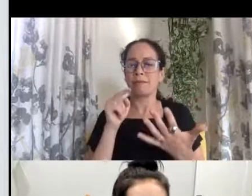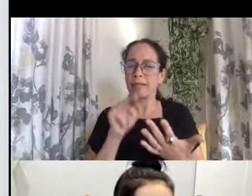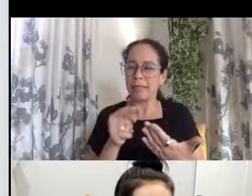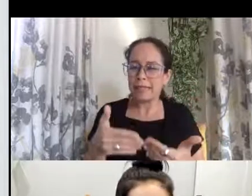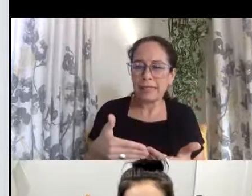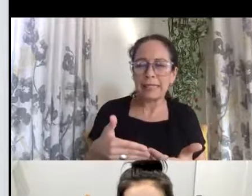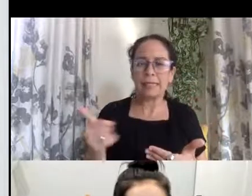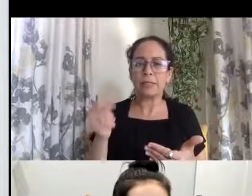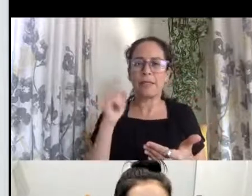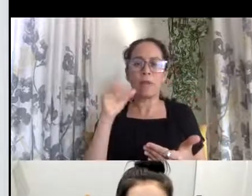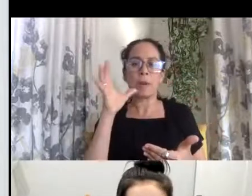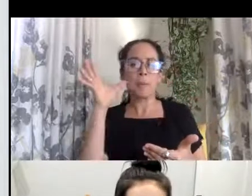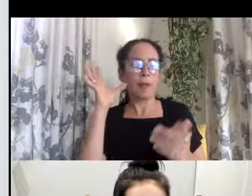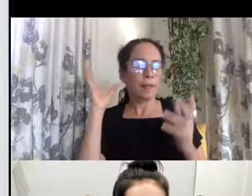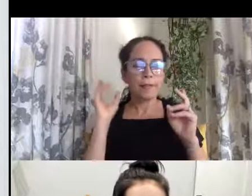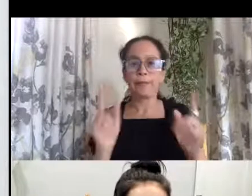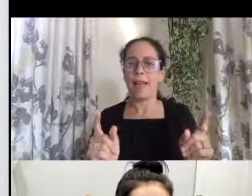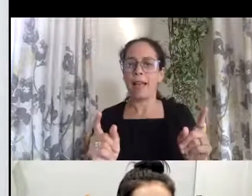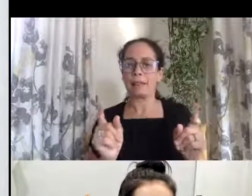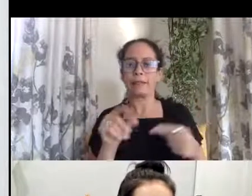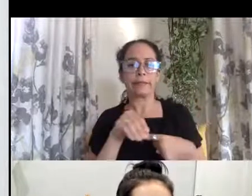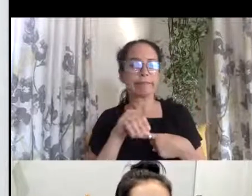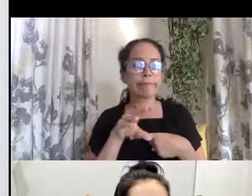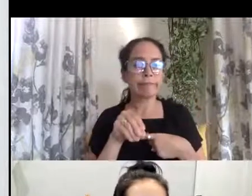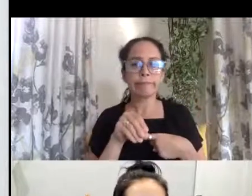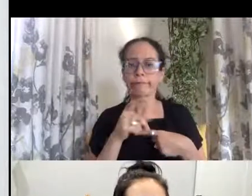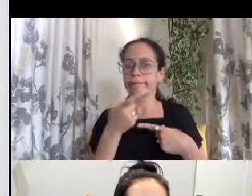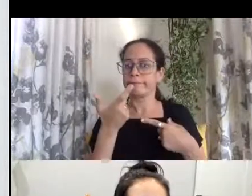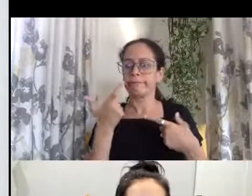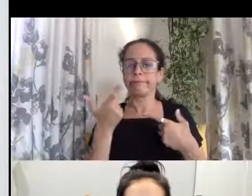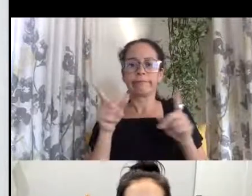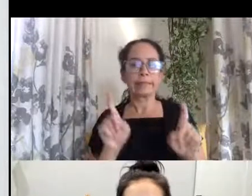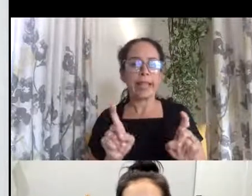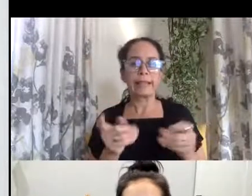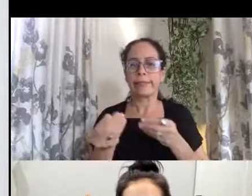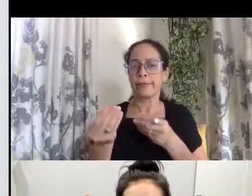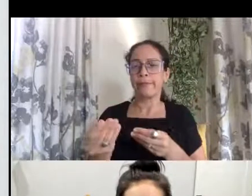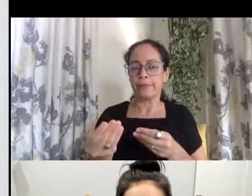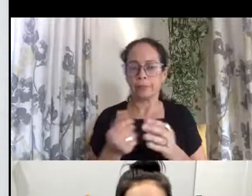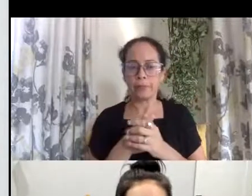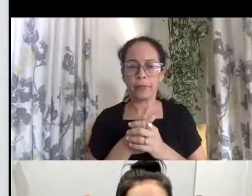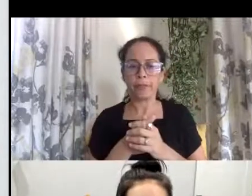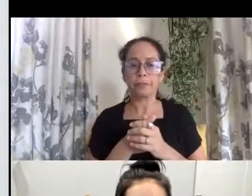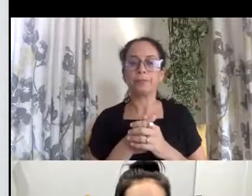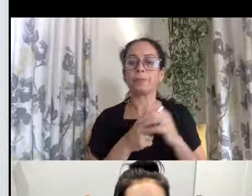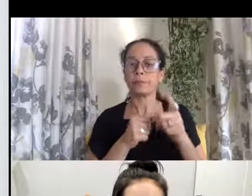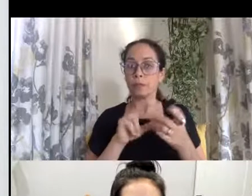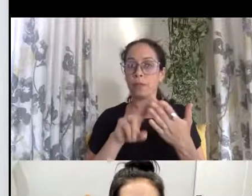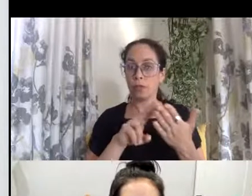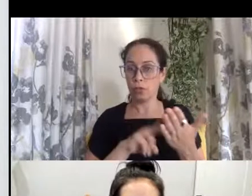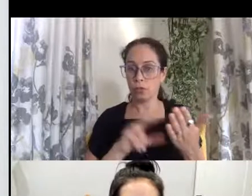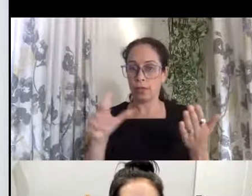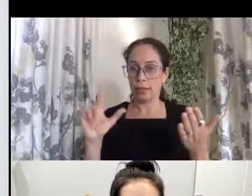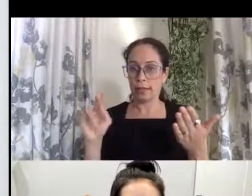just, do quickly the testing. So once they receive that registration link and they